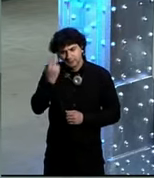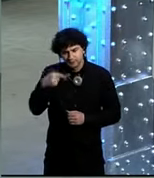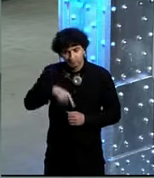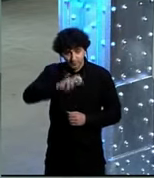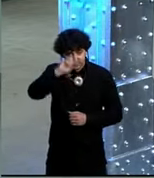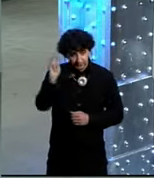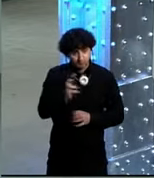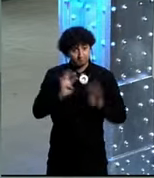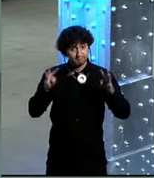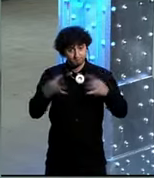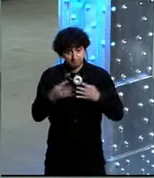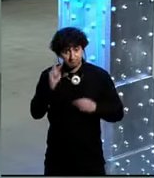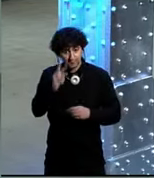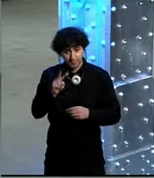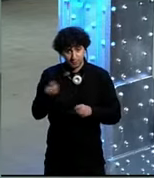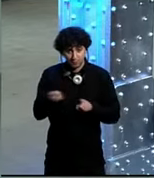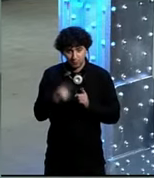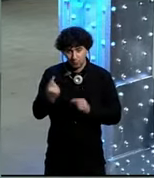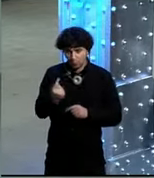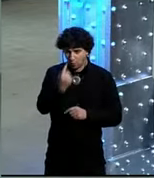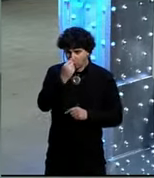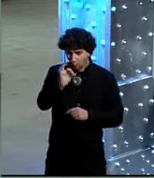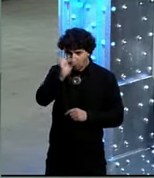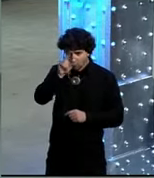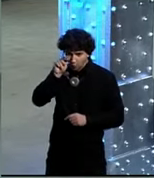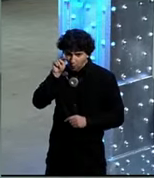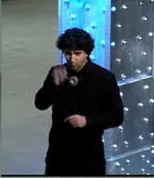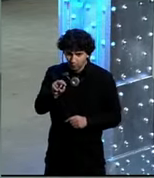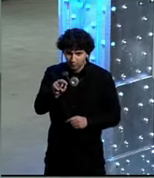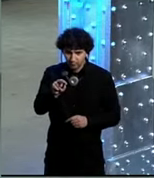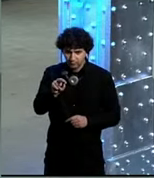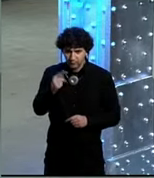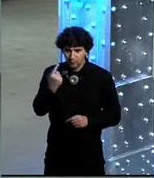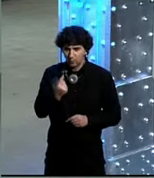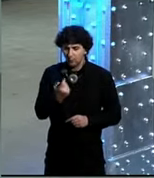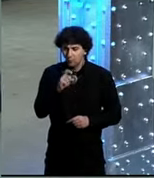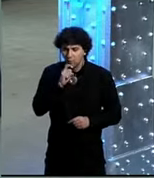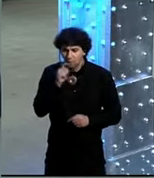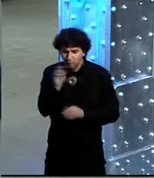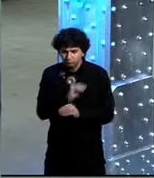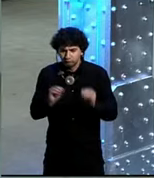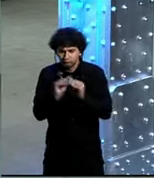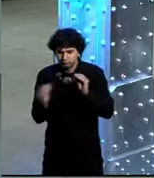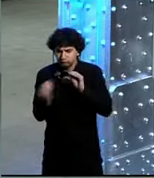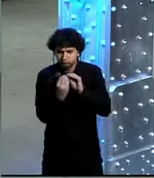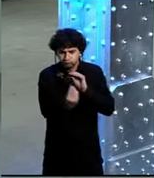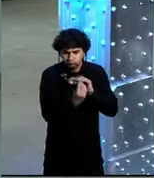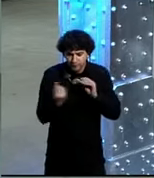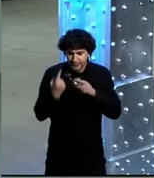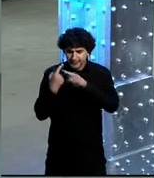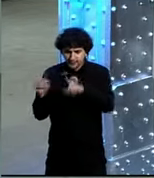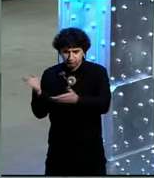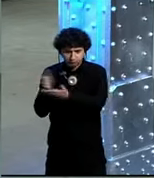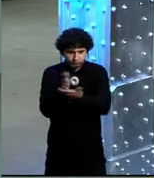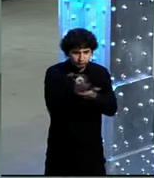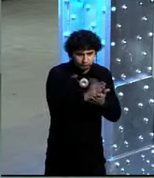we can see just how the different parts will line up. We can see how the different media will build on each other, and